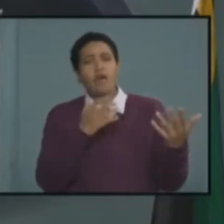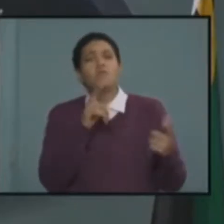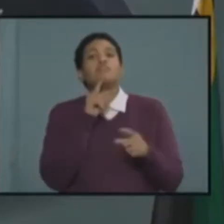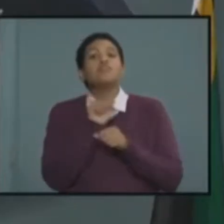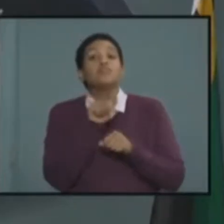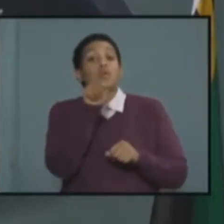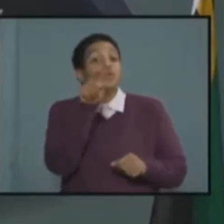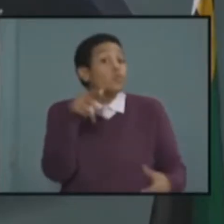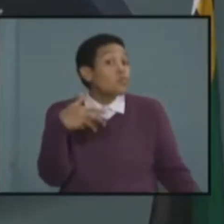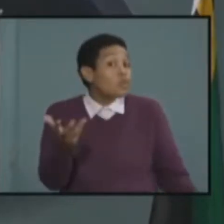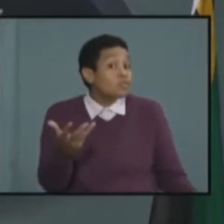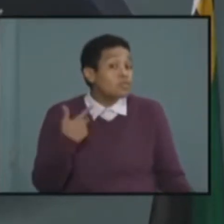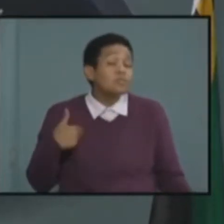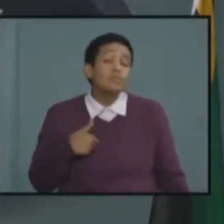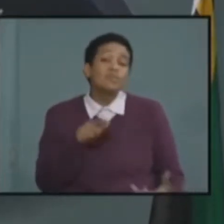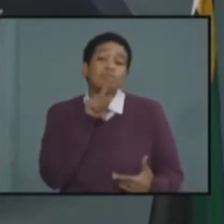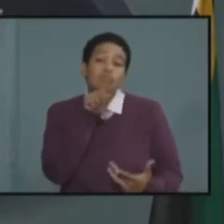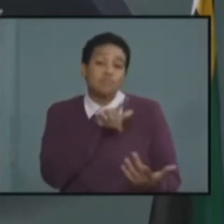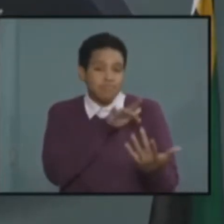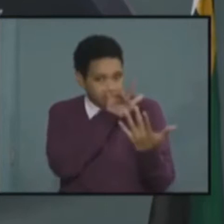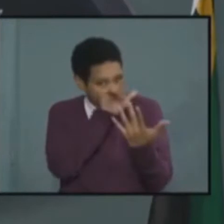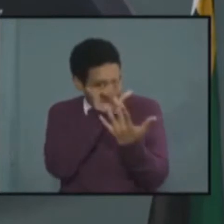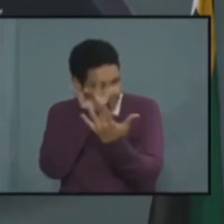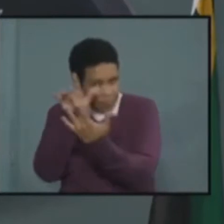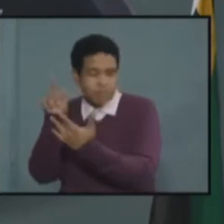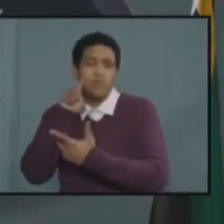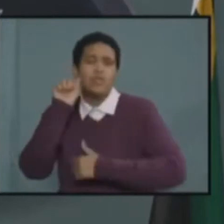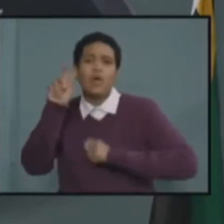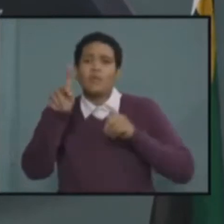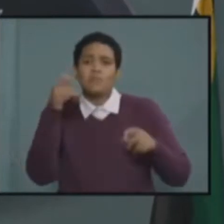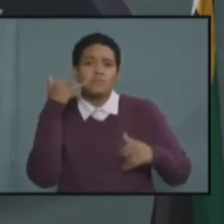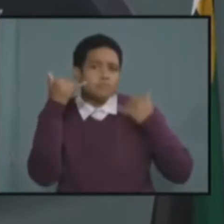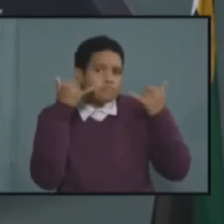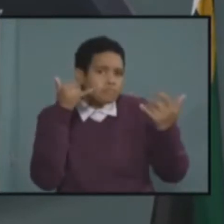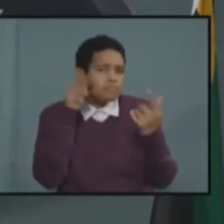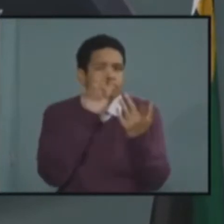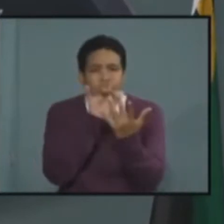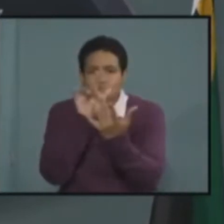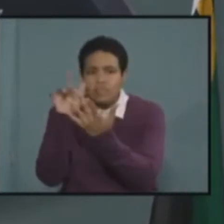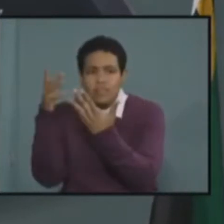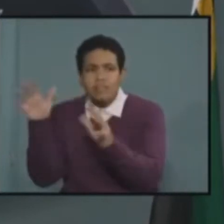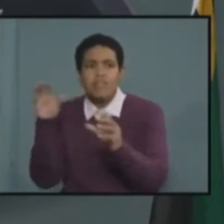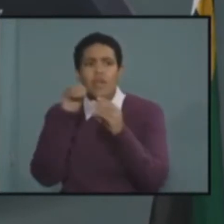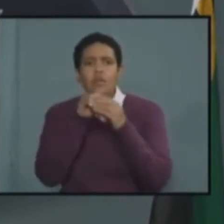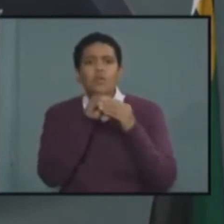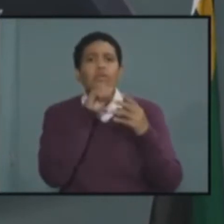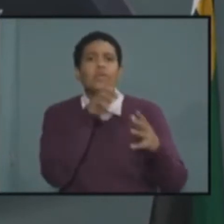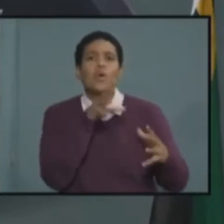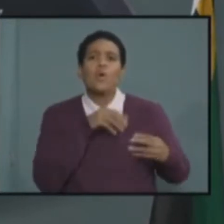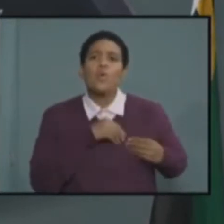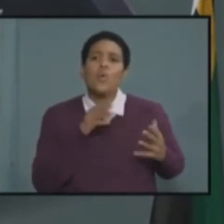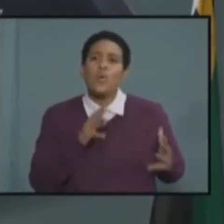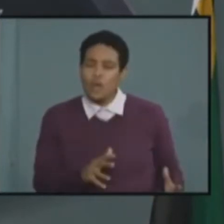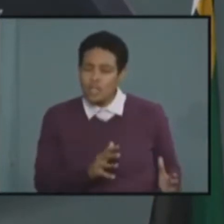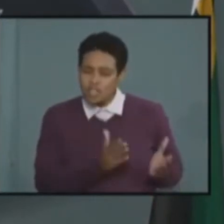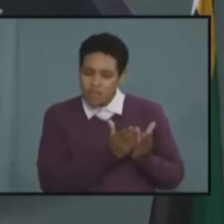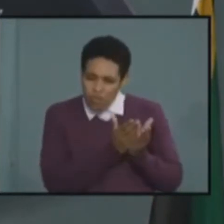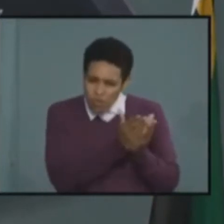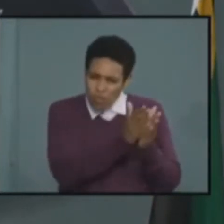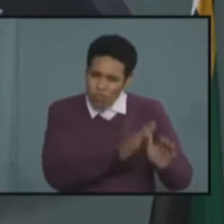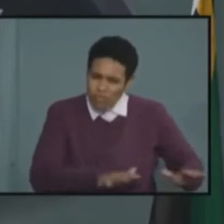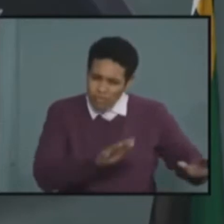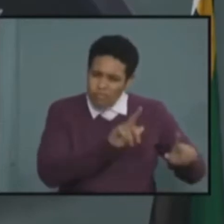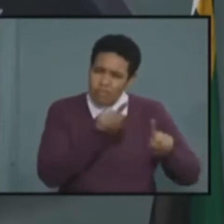are in touch with all our stakeholders, including the owners of the cruise line, about